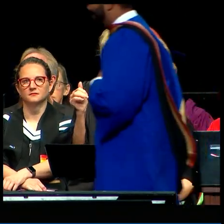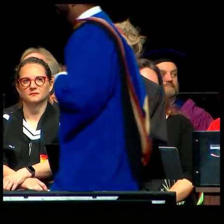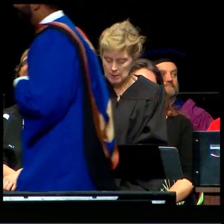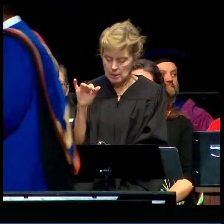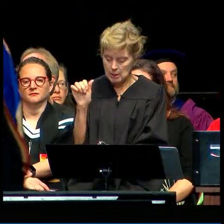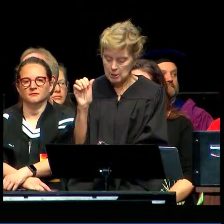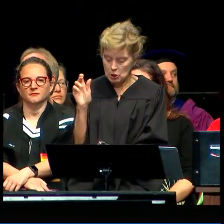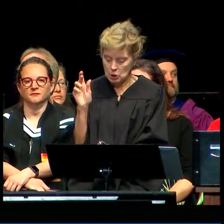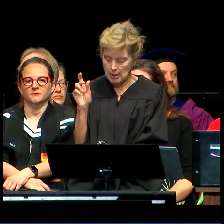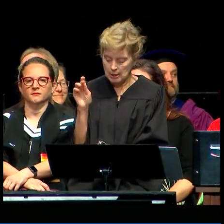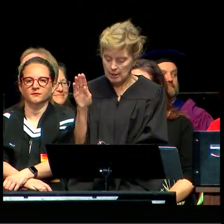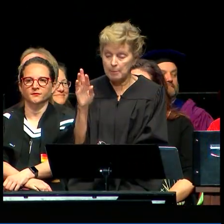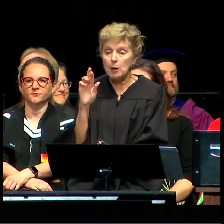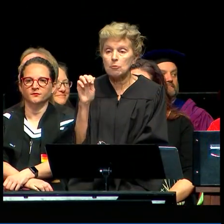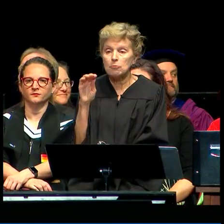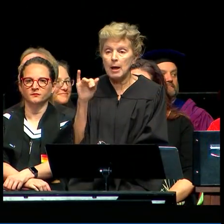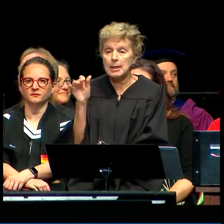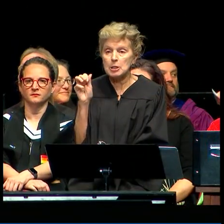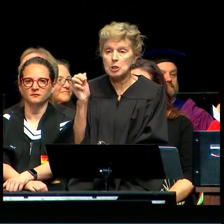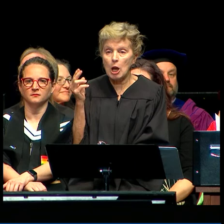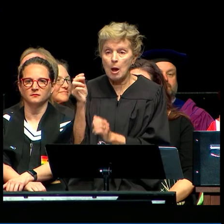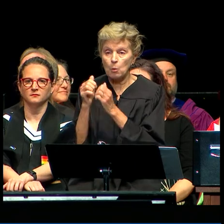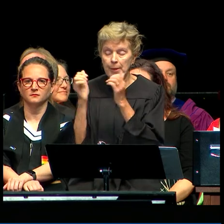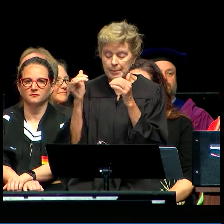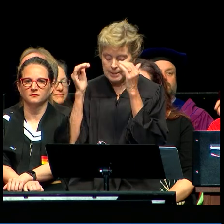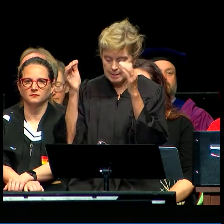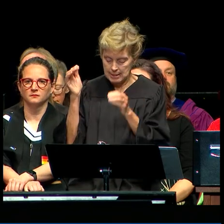Jacob Raja, with distinction.